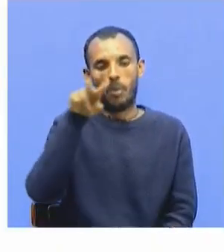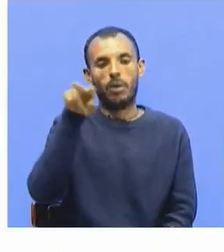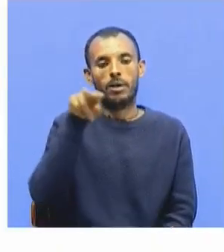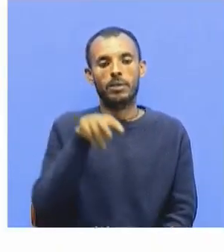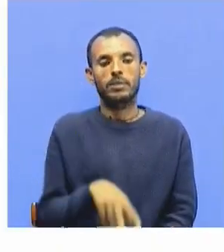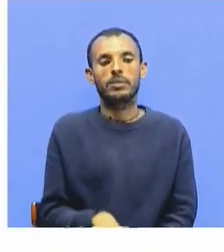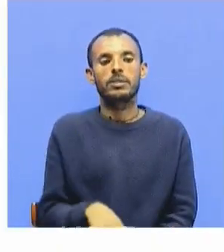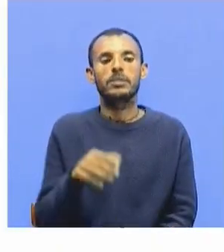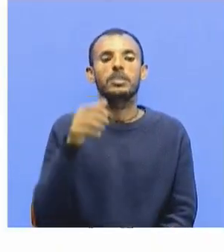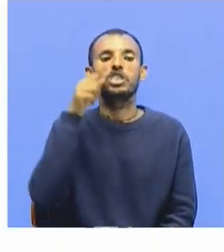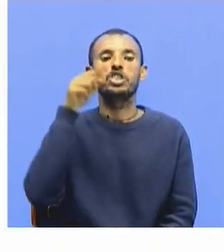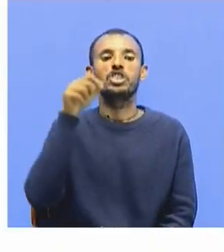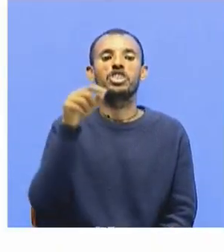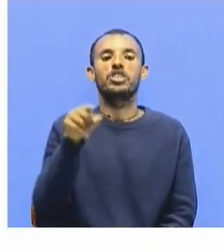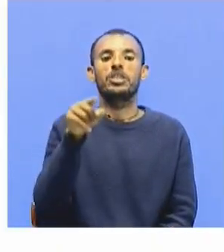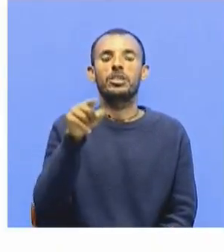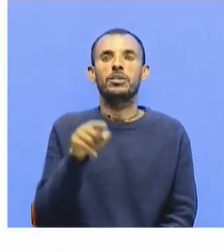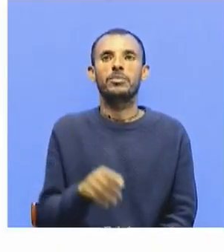She